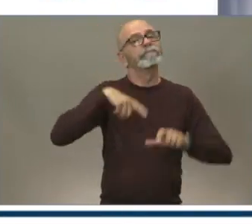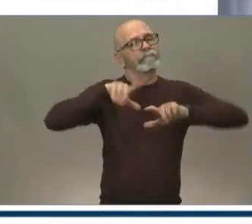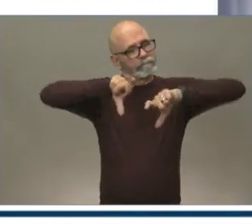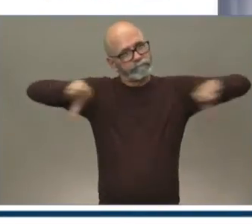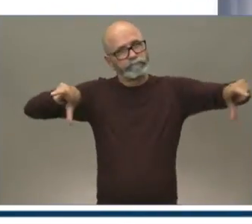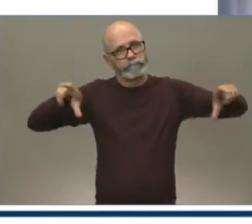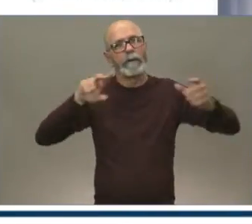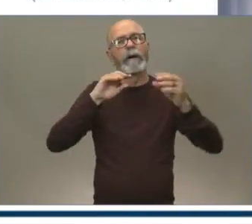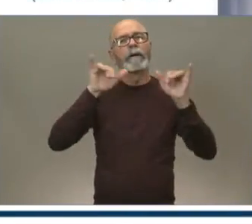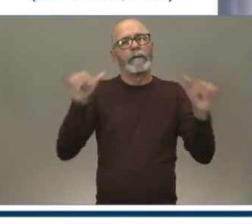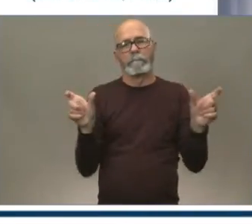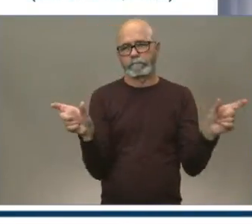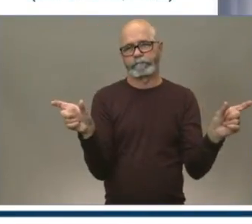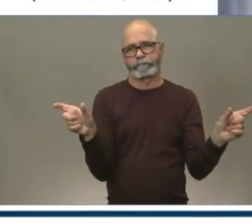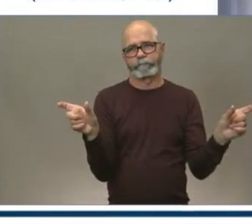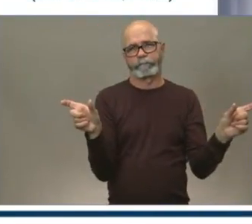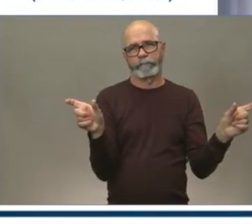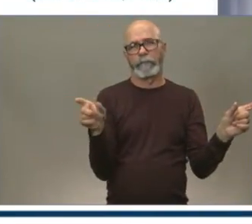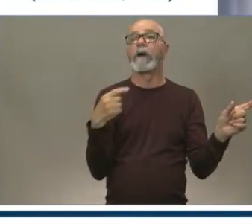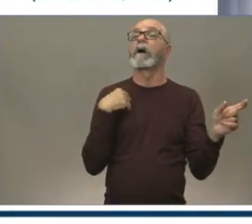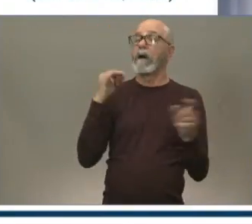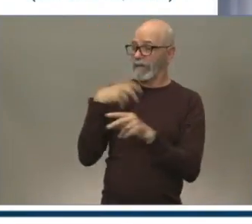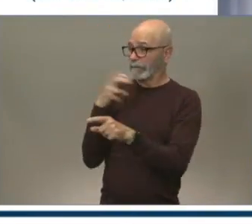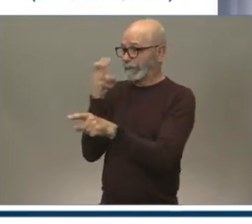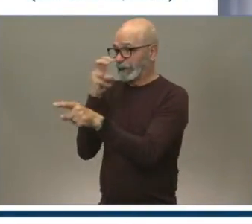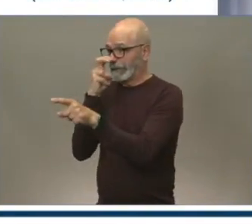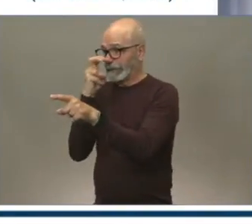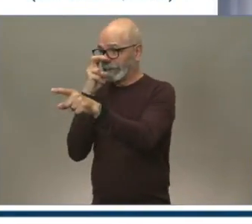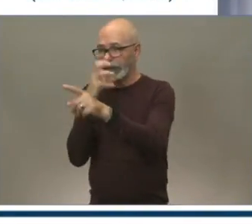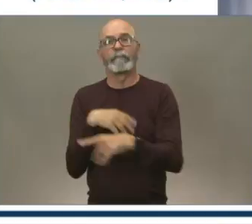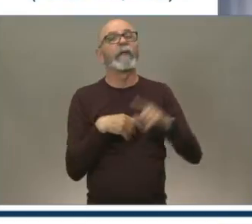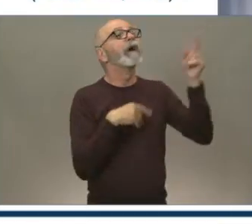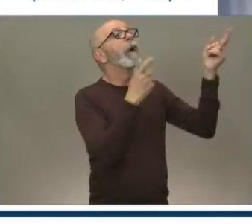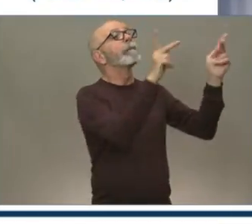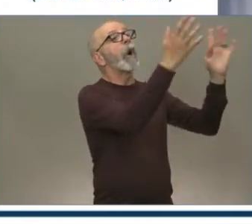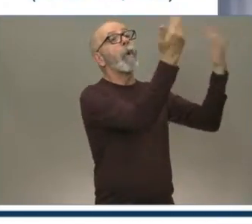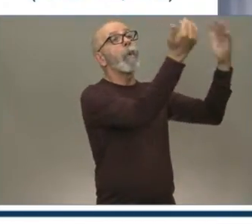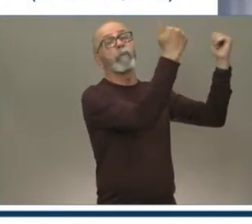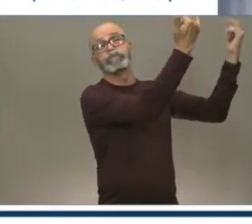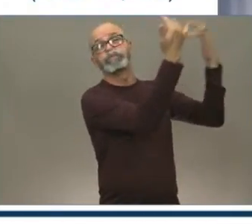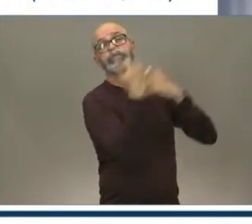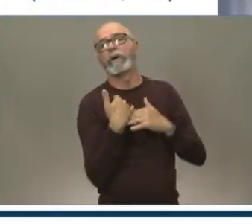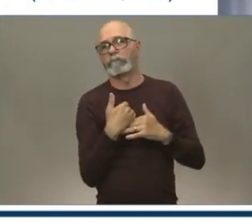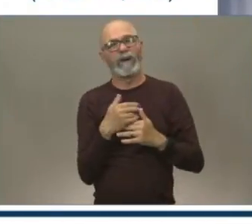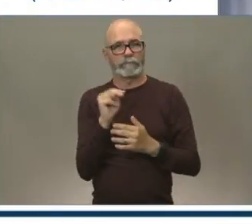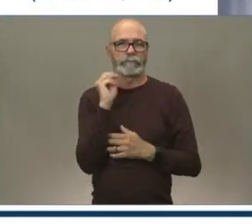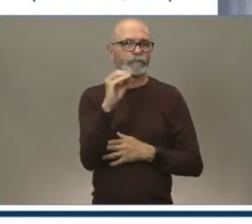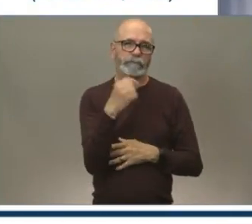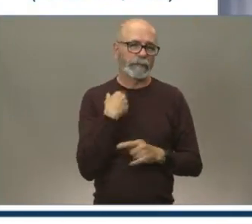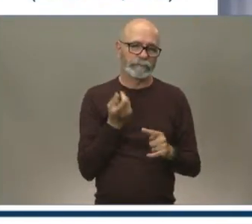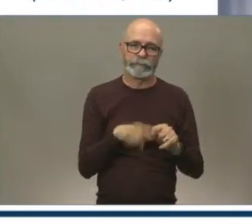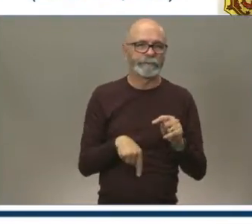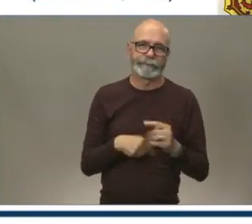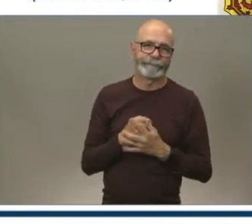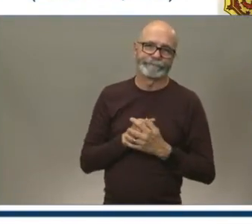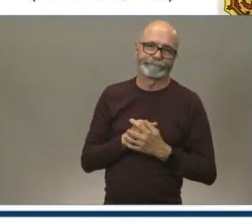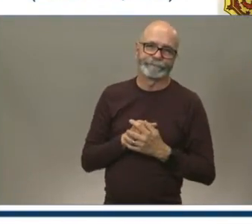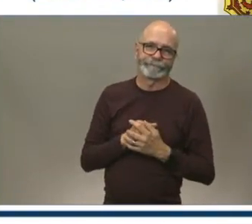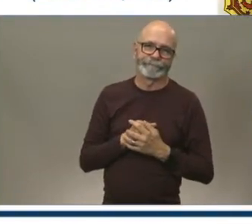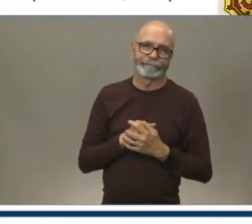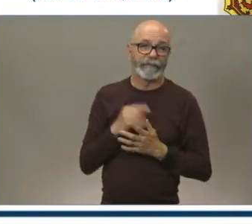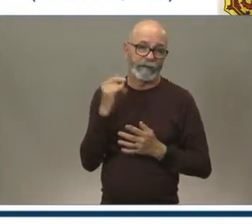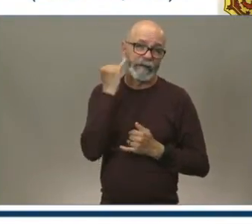to restrict more of their lives and make an exception to have people fly in to Nova Scotia from other countries. Go ahead with your follow-up, Keith.